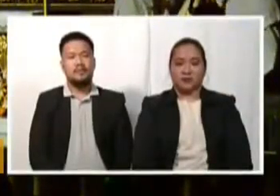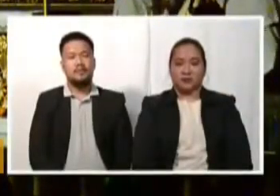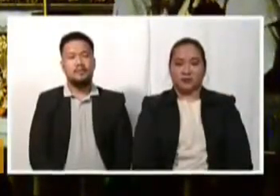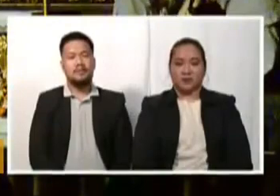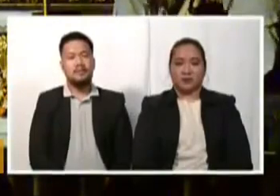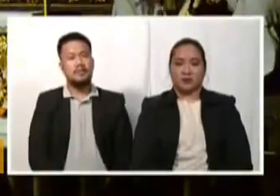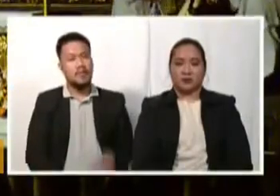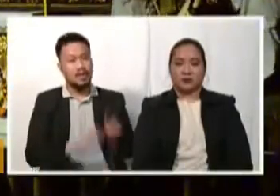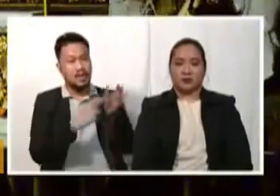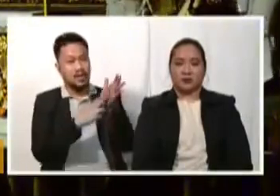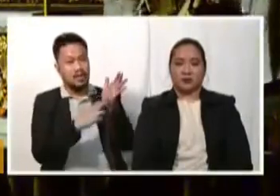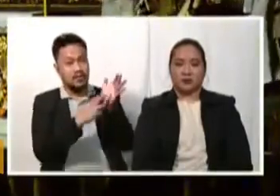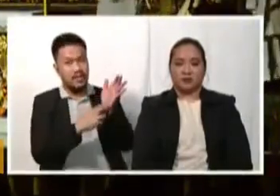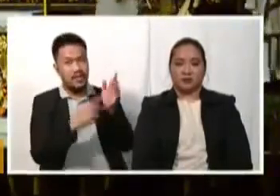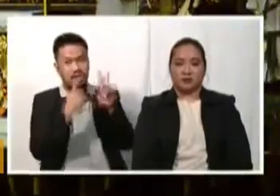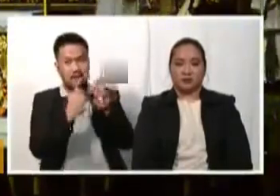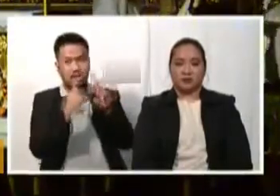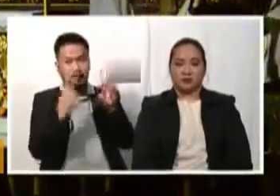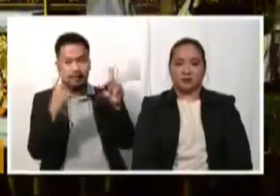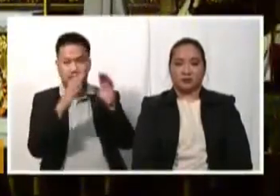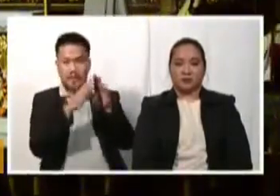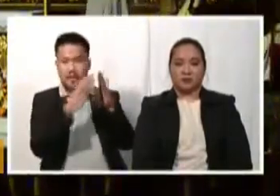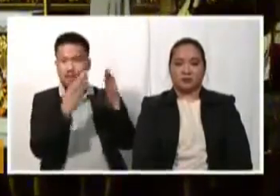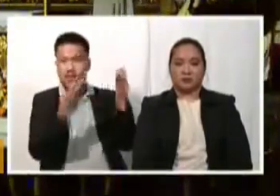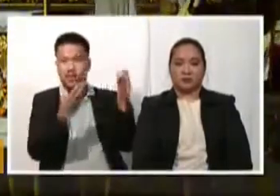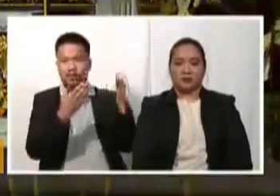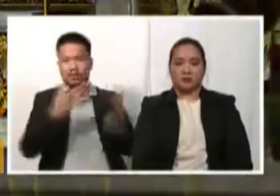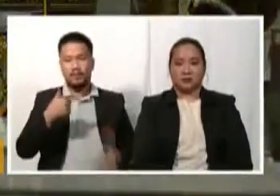A reading from the book of Genesis.